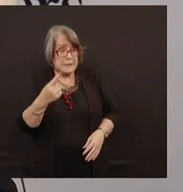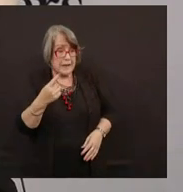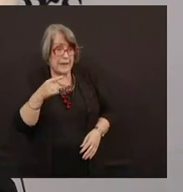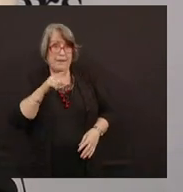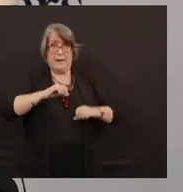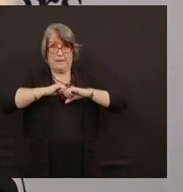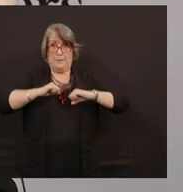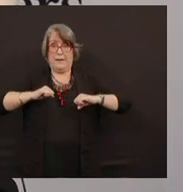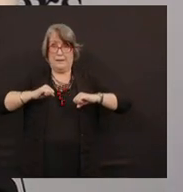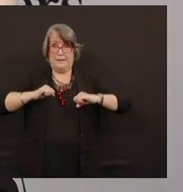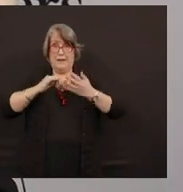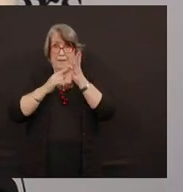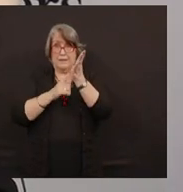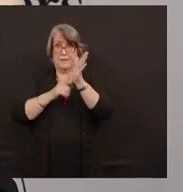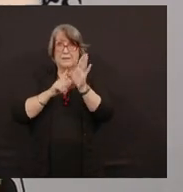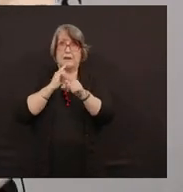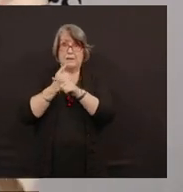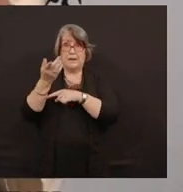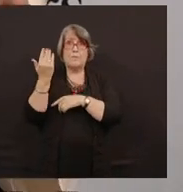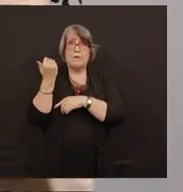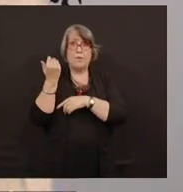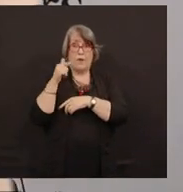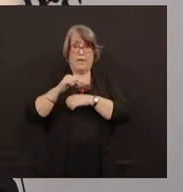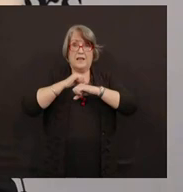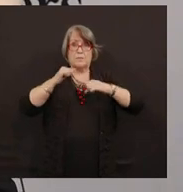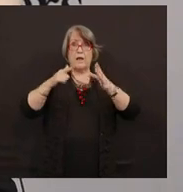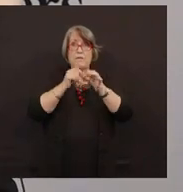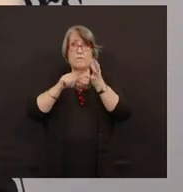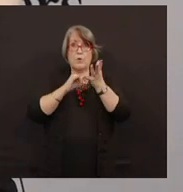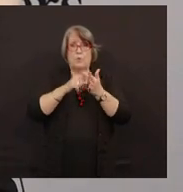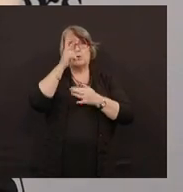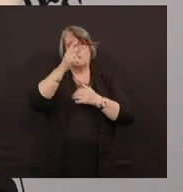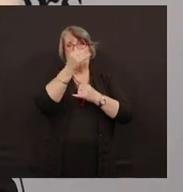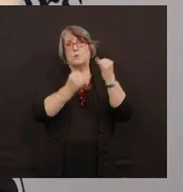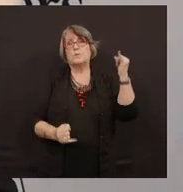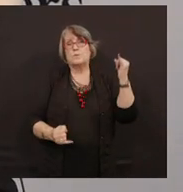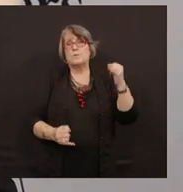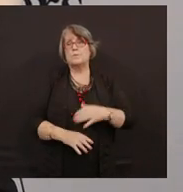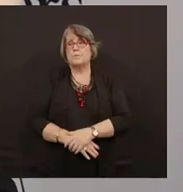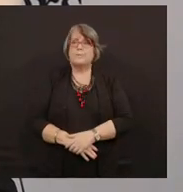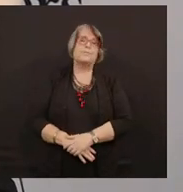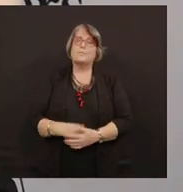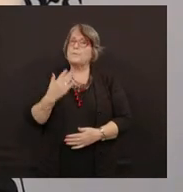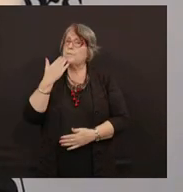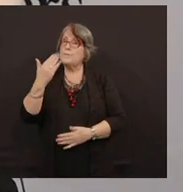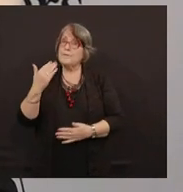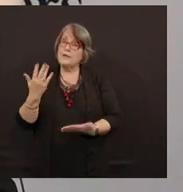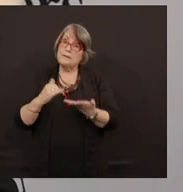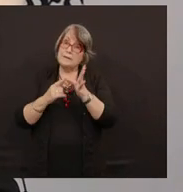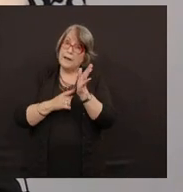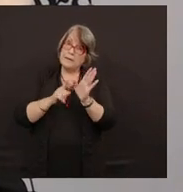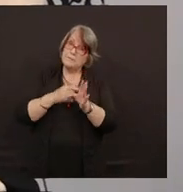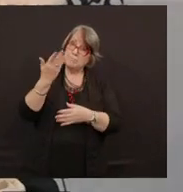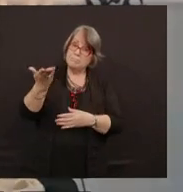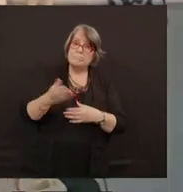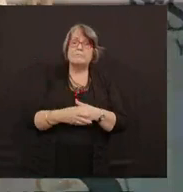space that Sally mentioned before, where that space for abuse opens up. Thank you. Sally?